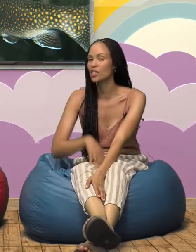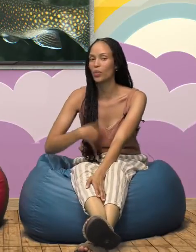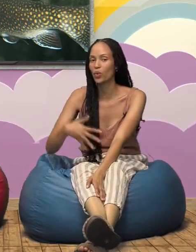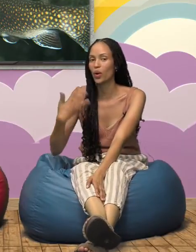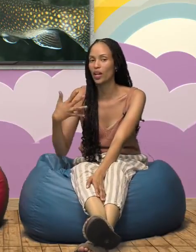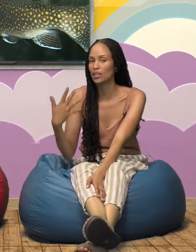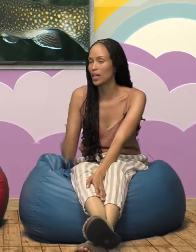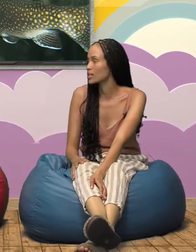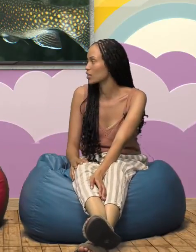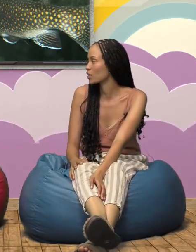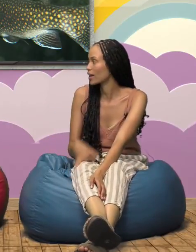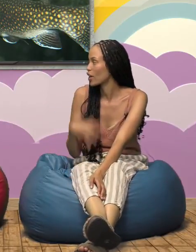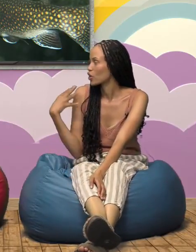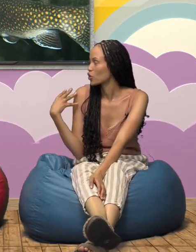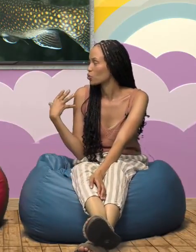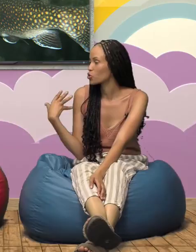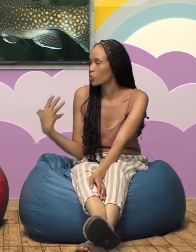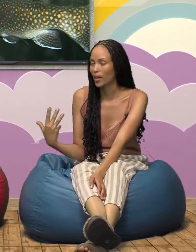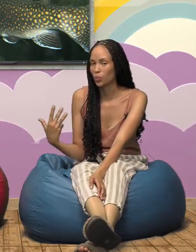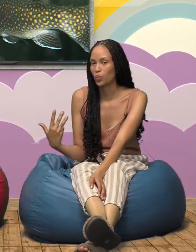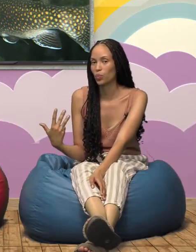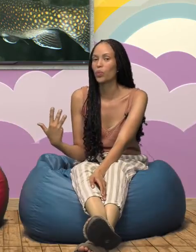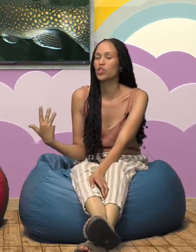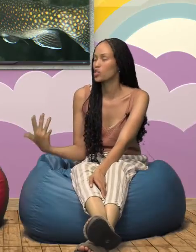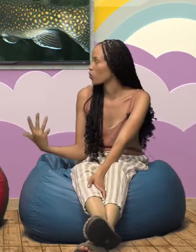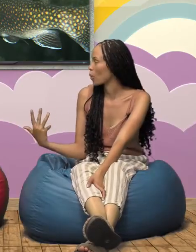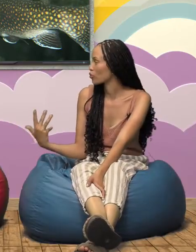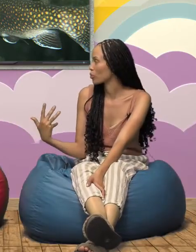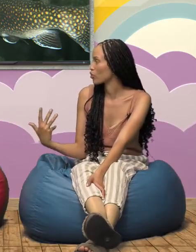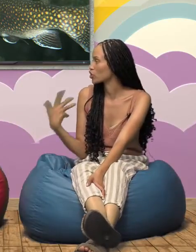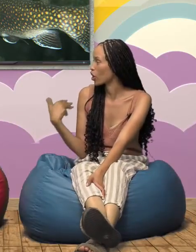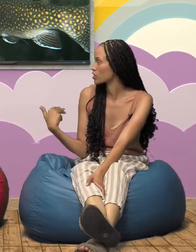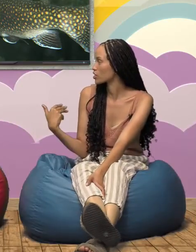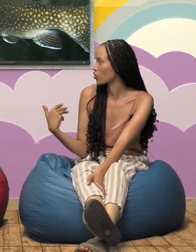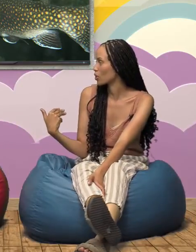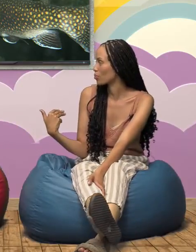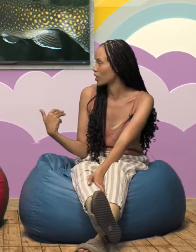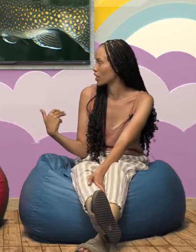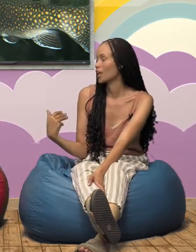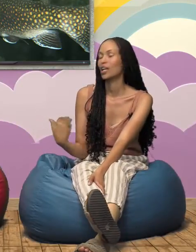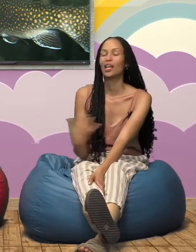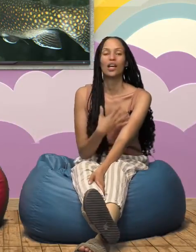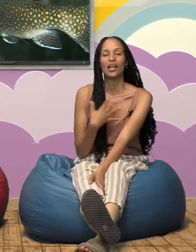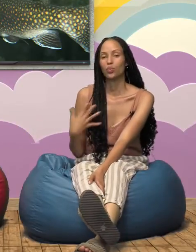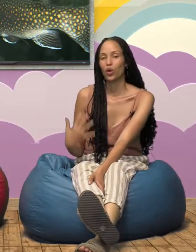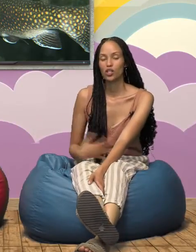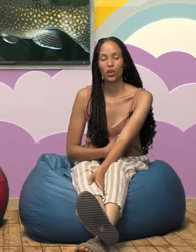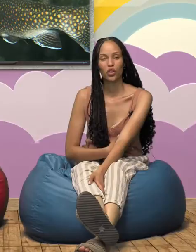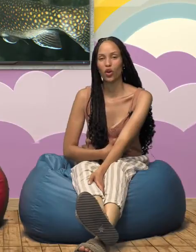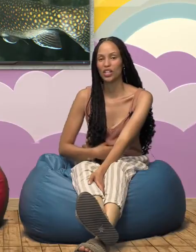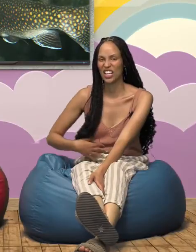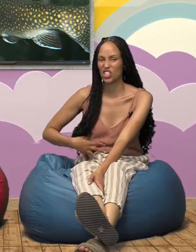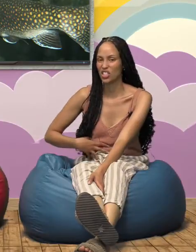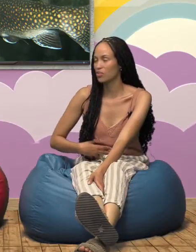You see, that's what the workout does. It like you sweat, which is a form of removing toxins from your body. It